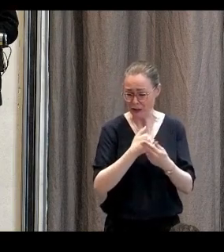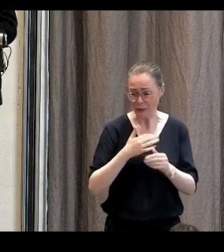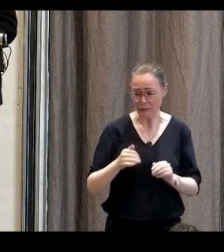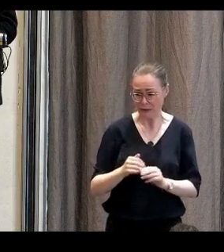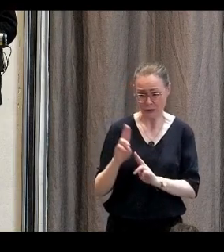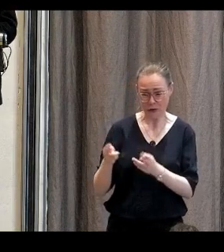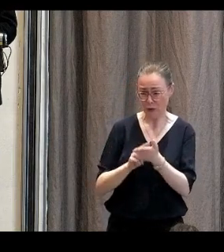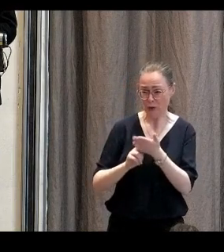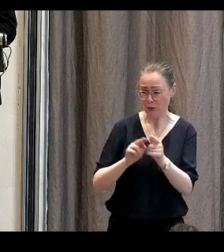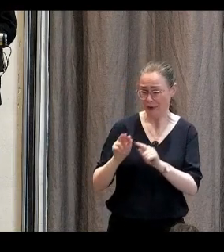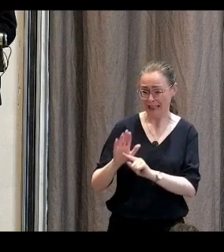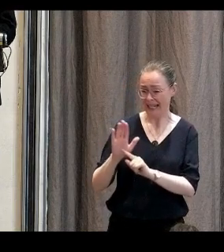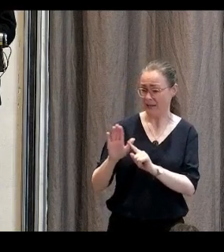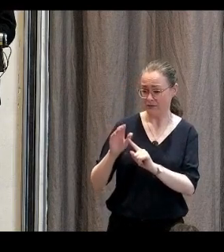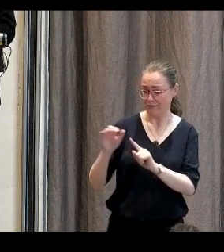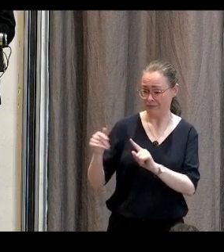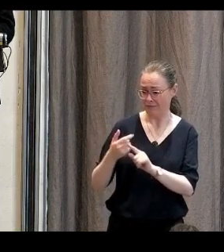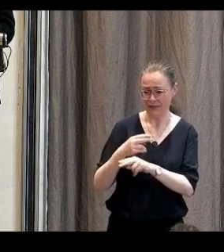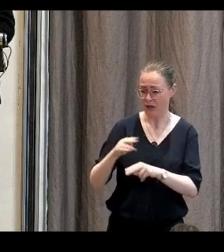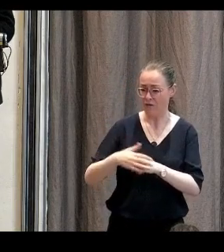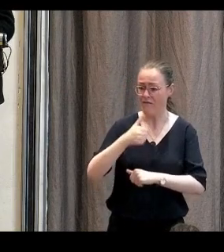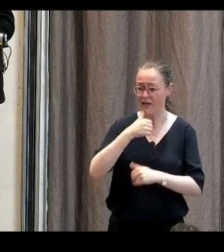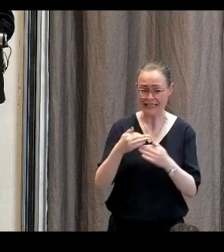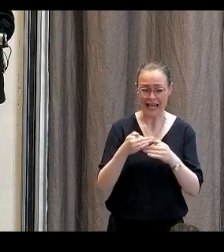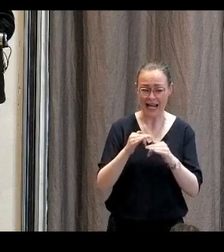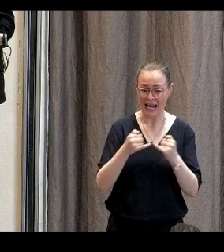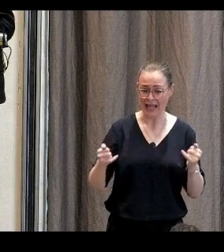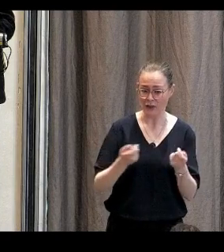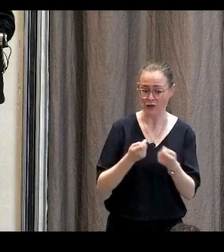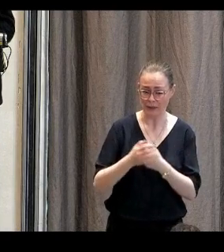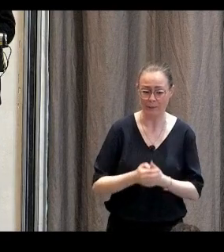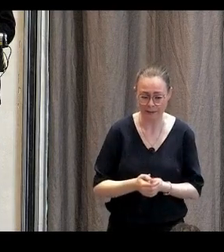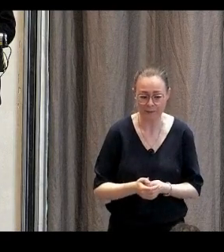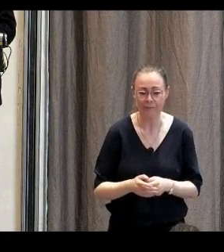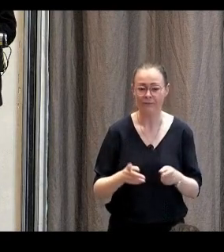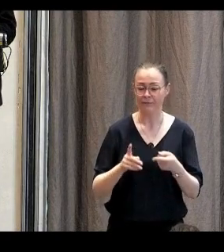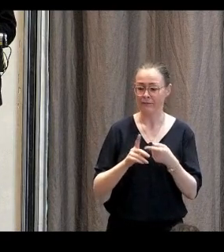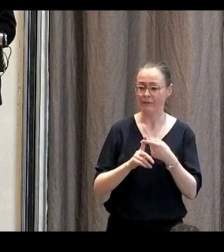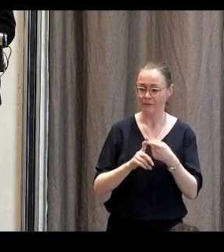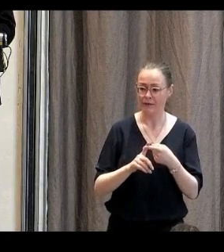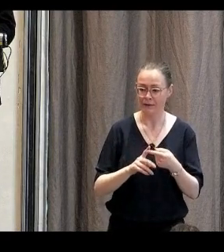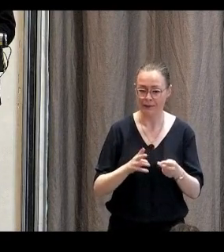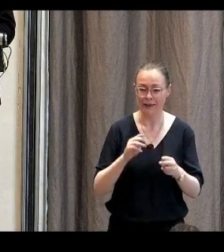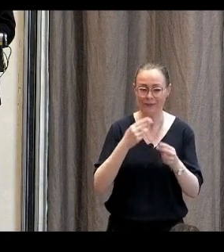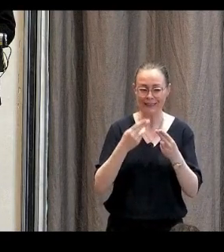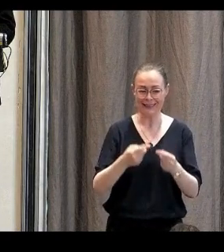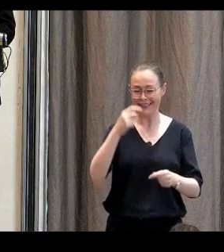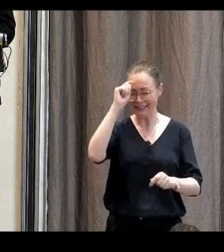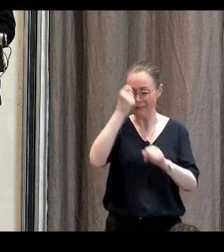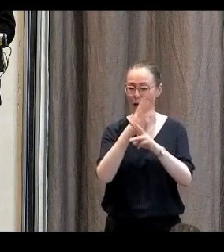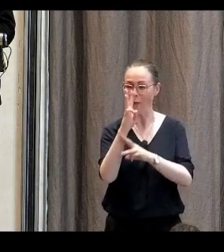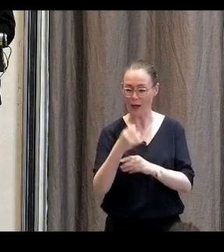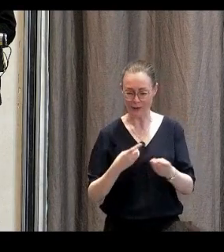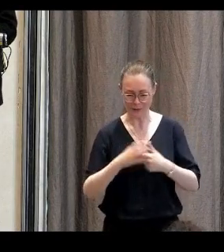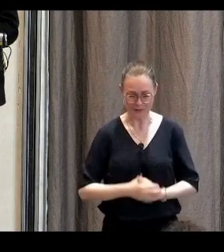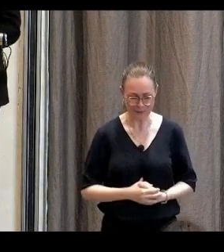using levetiracetam as a first-line treatment unless we've really thought about it and can justify why we are doing